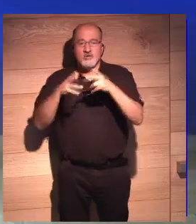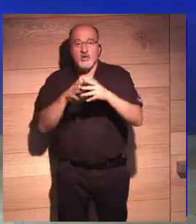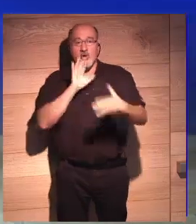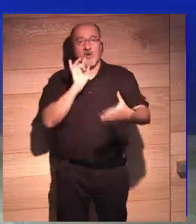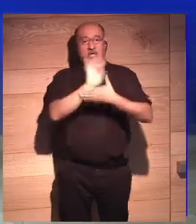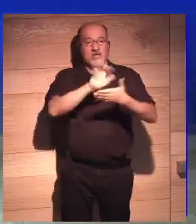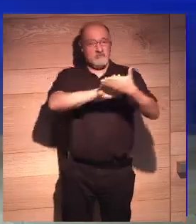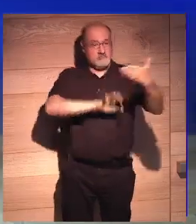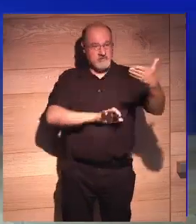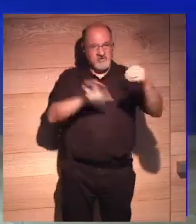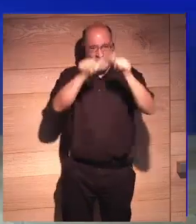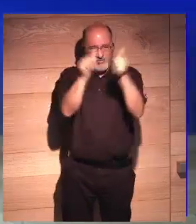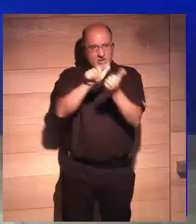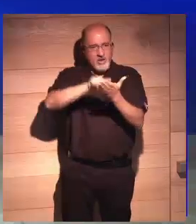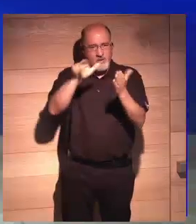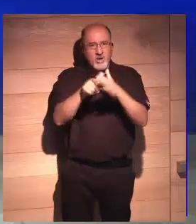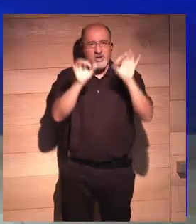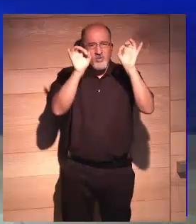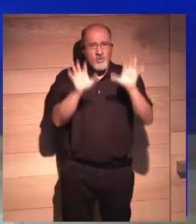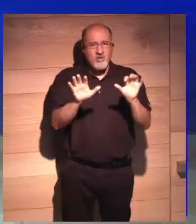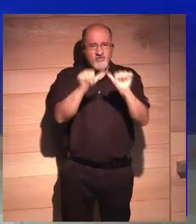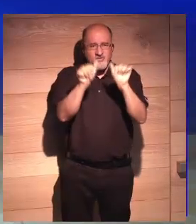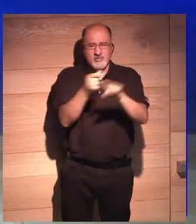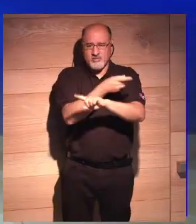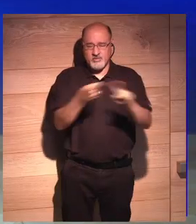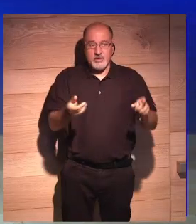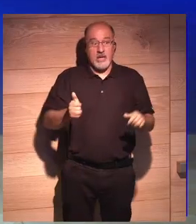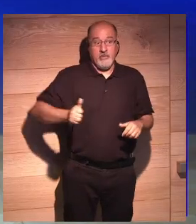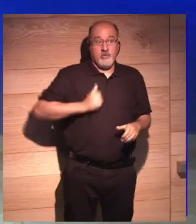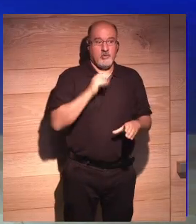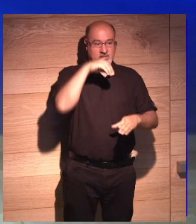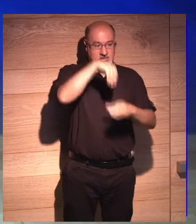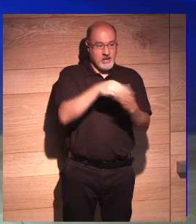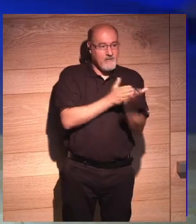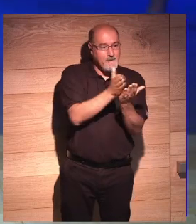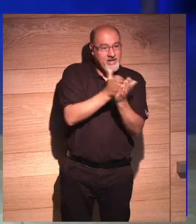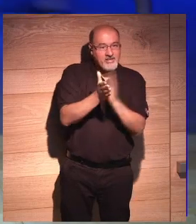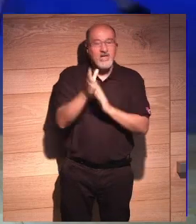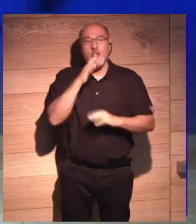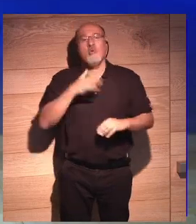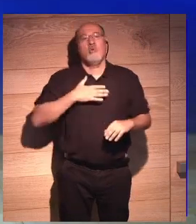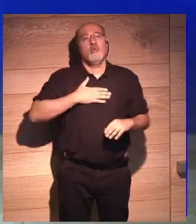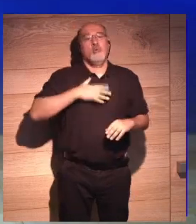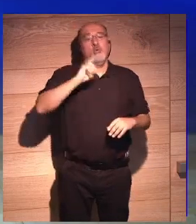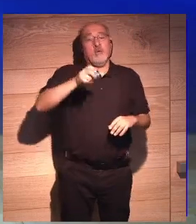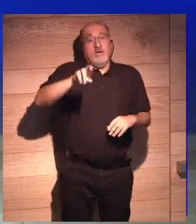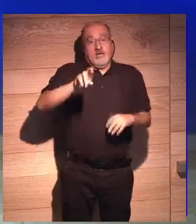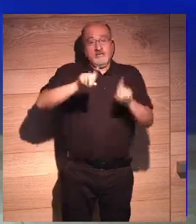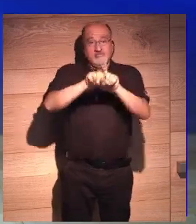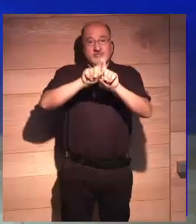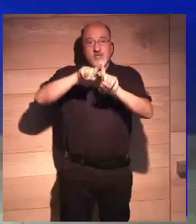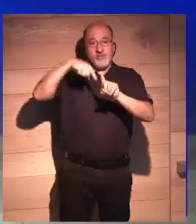way in social media or in a letter or in an email. We need new ways of taking advantage of this